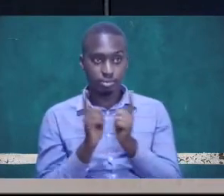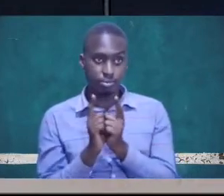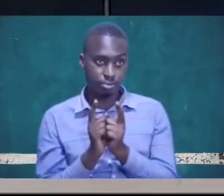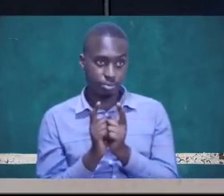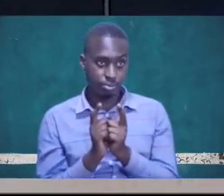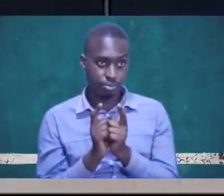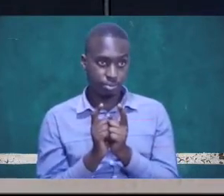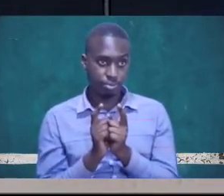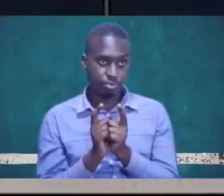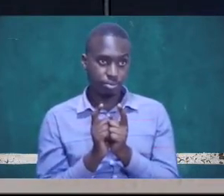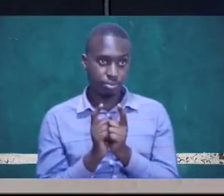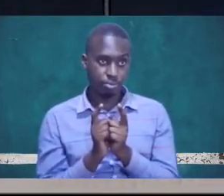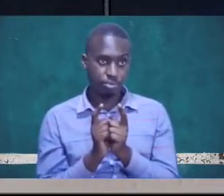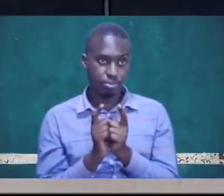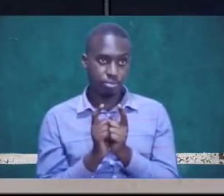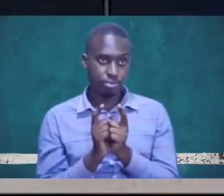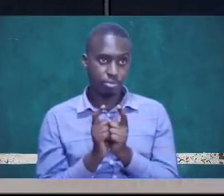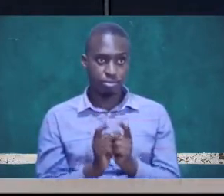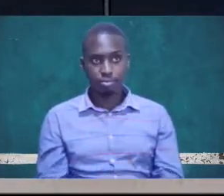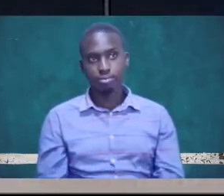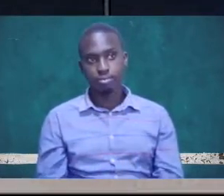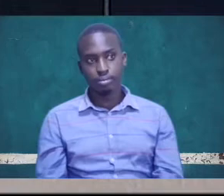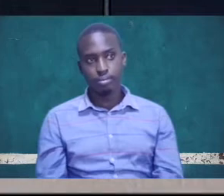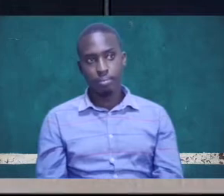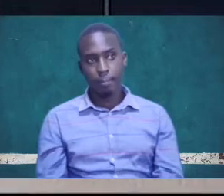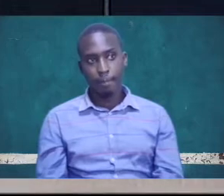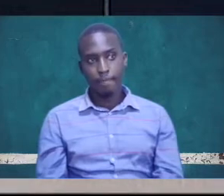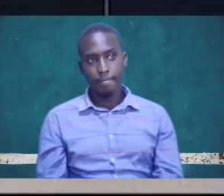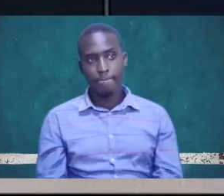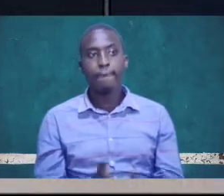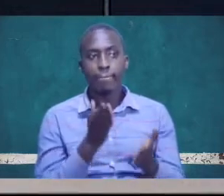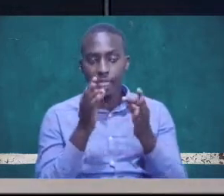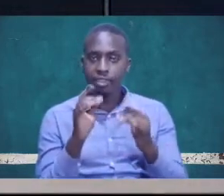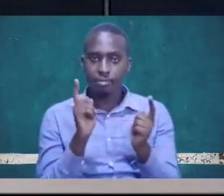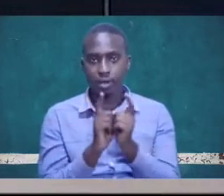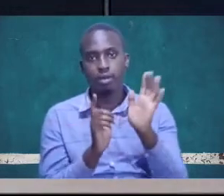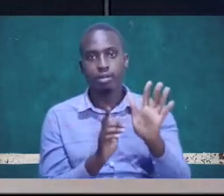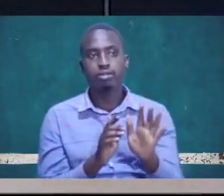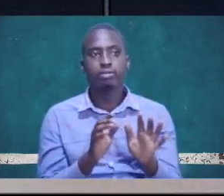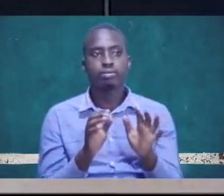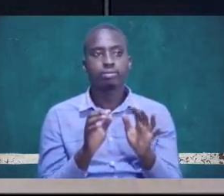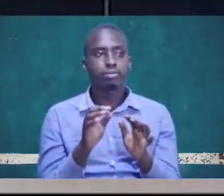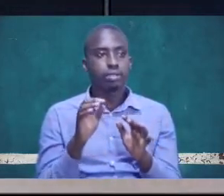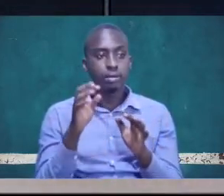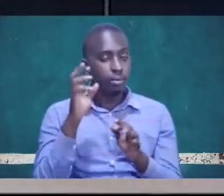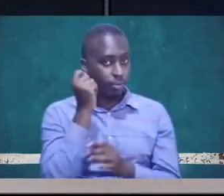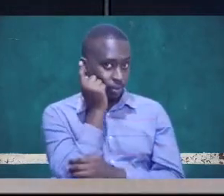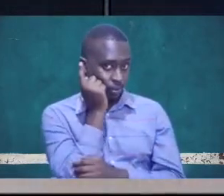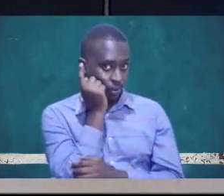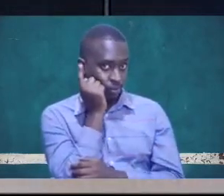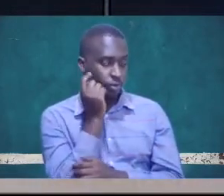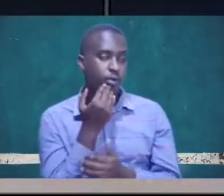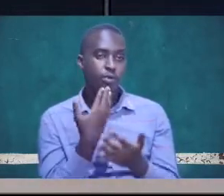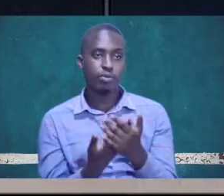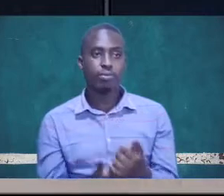neutron. A neutron is a particle that is emitted. Do you understand, students?